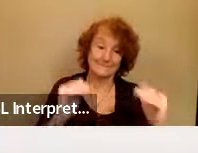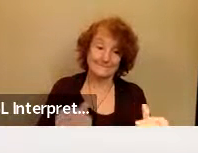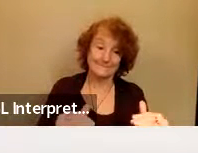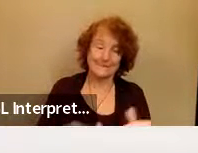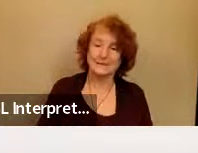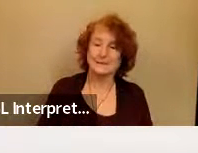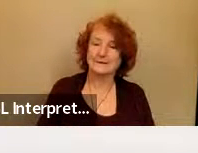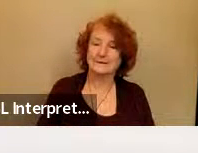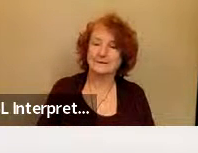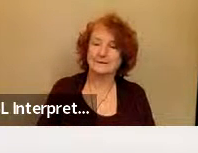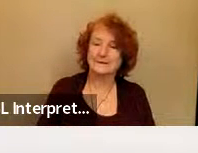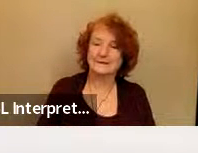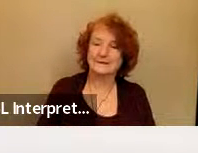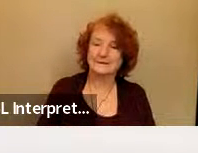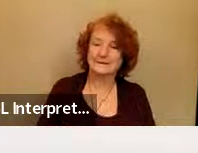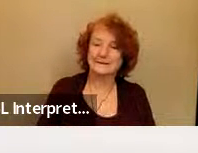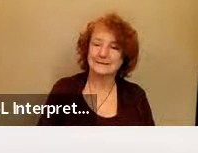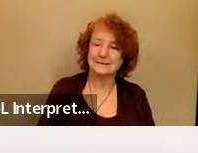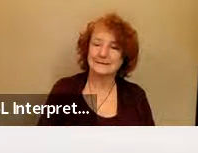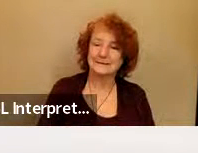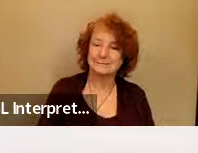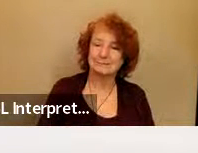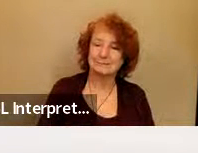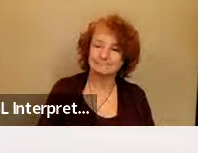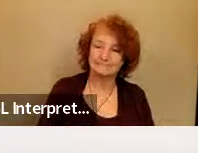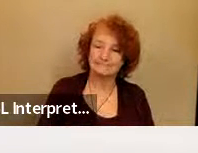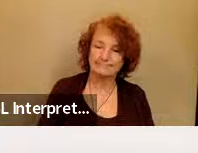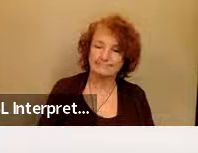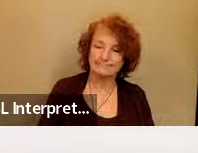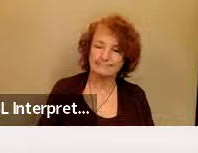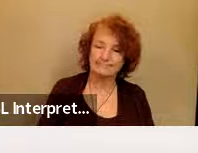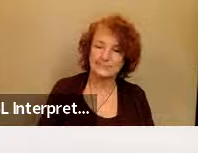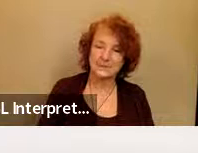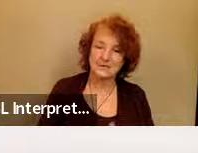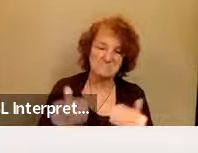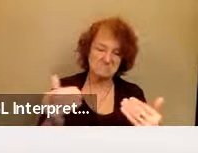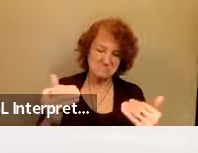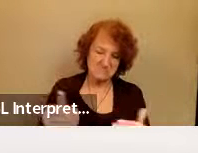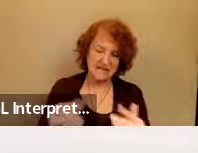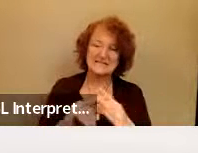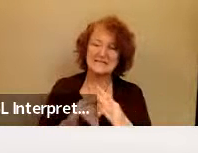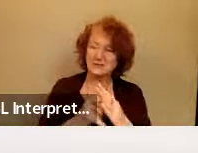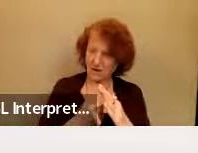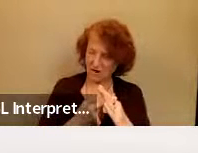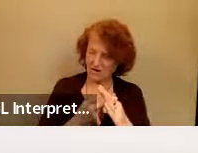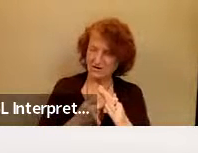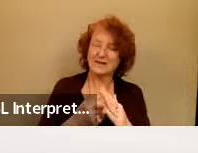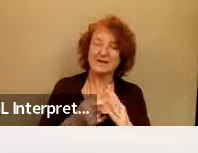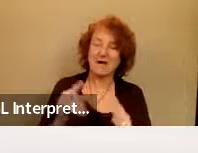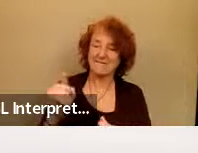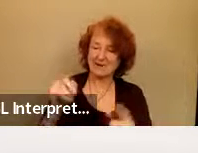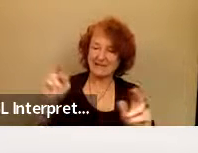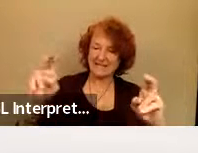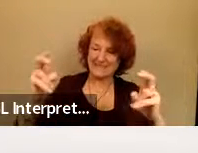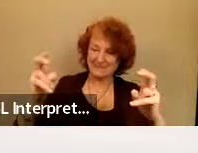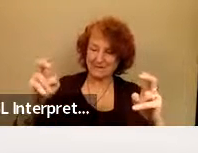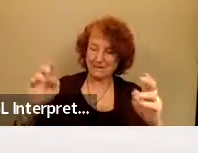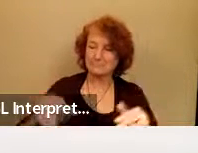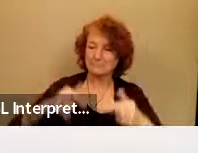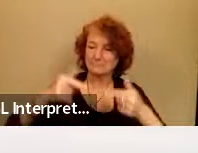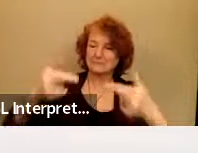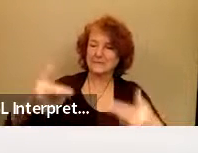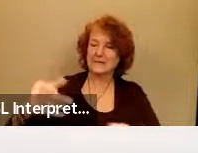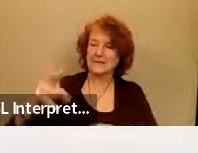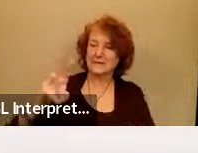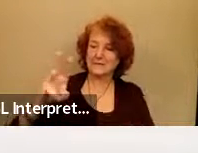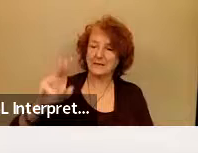So to get started tonight on our first theme info session, I'm going to pass it over to Winnie Shen, who is a housing planner here